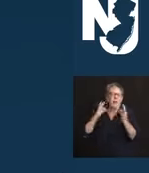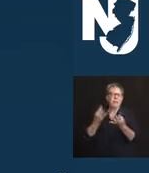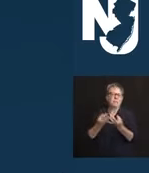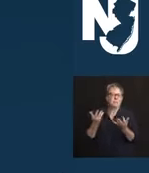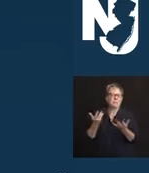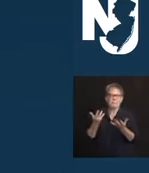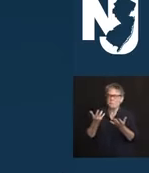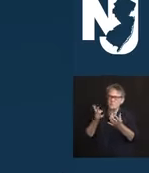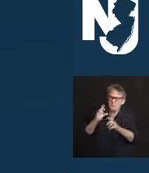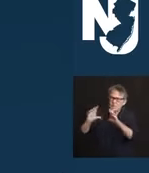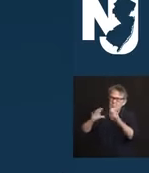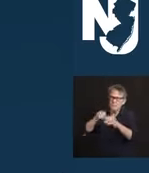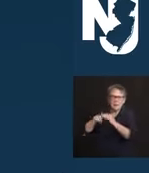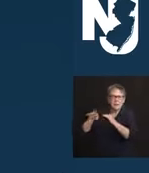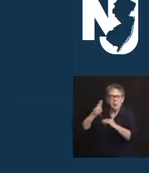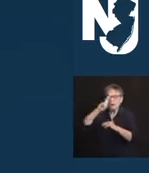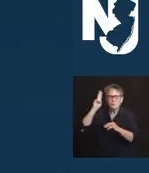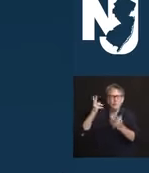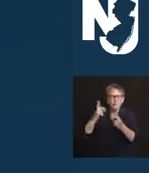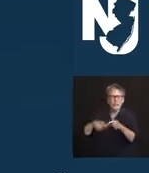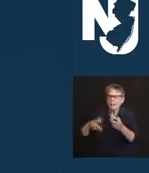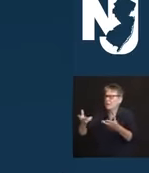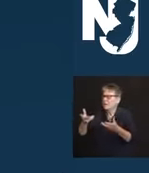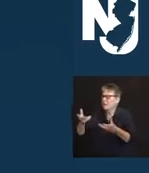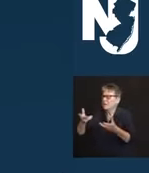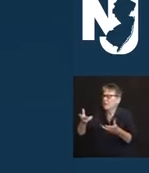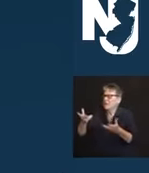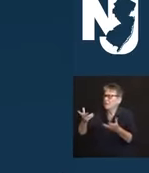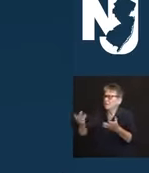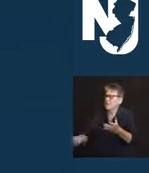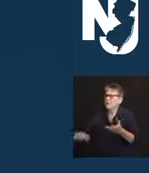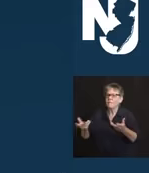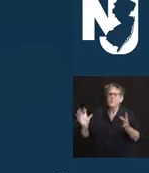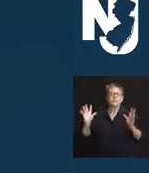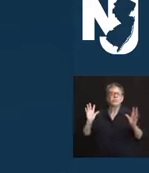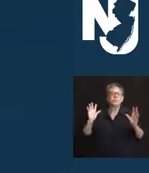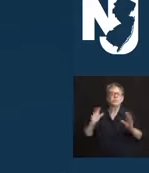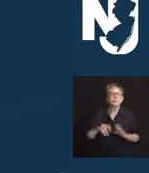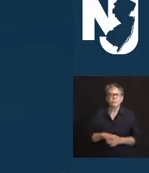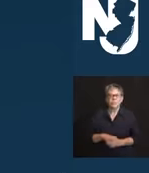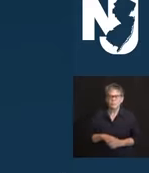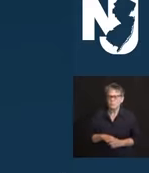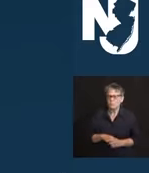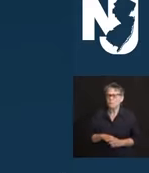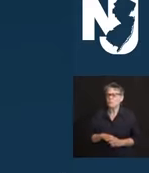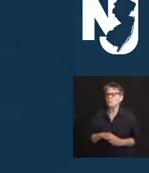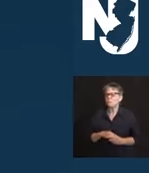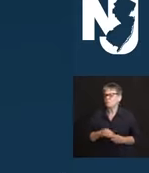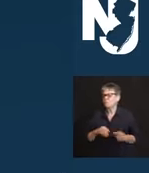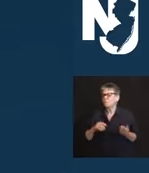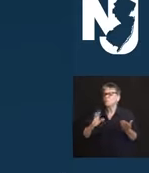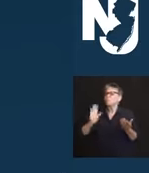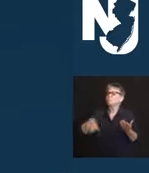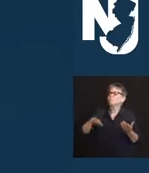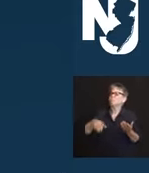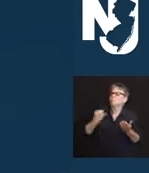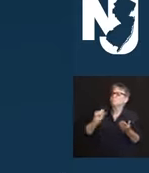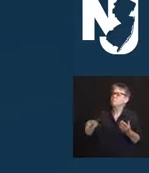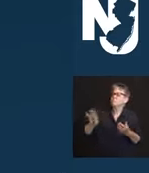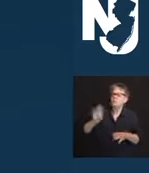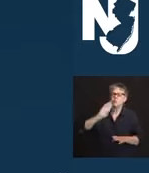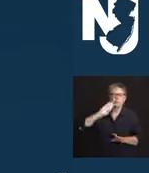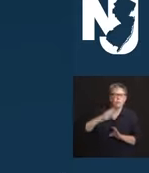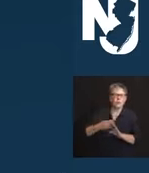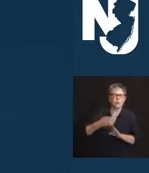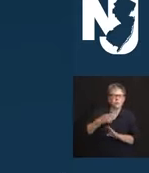that would describe your mom. And generous, as I mentioned, funny, and that story about taking care of folks who came